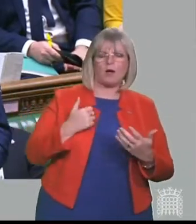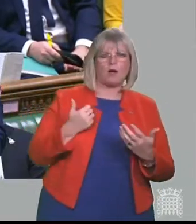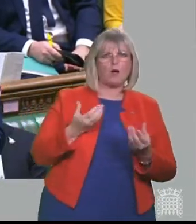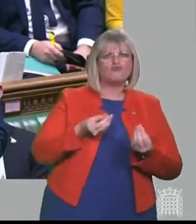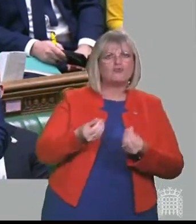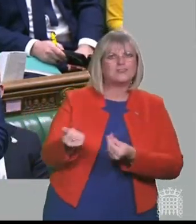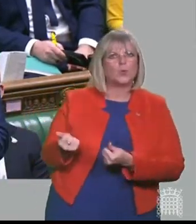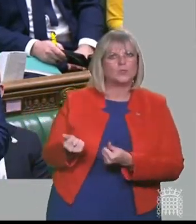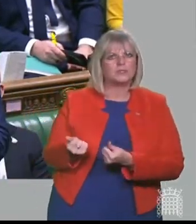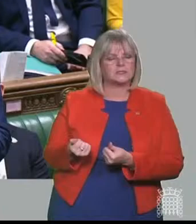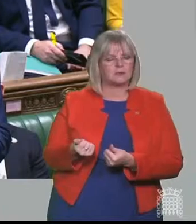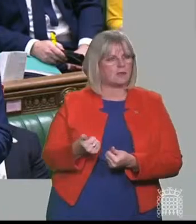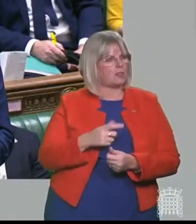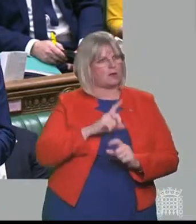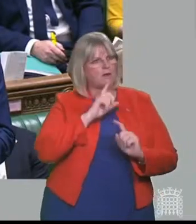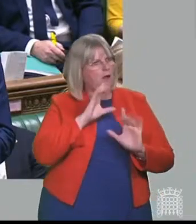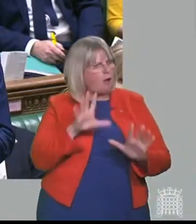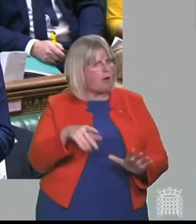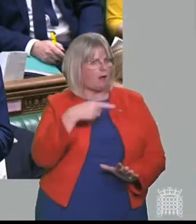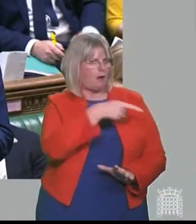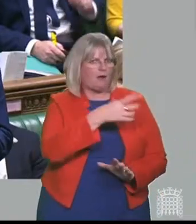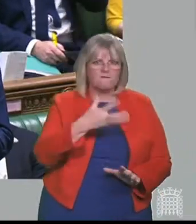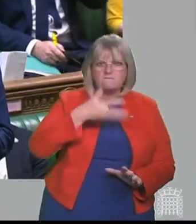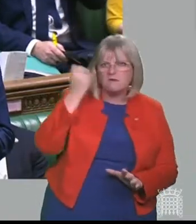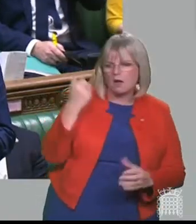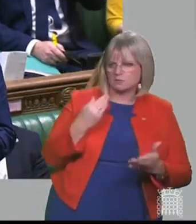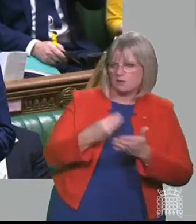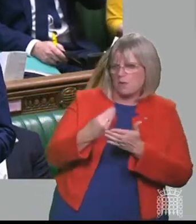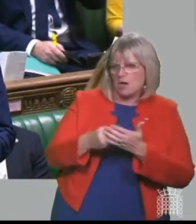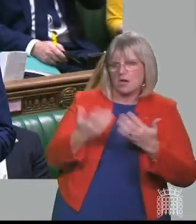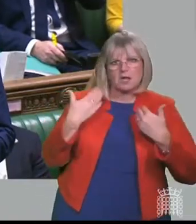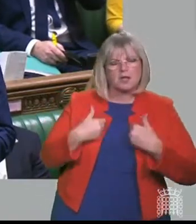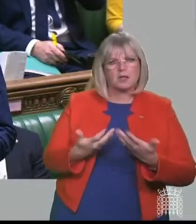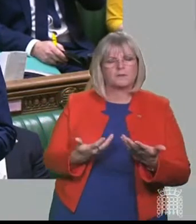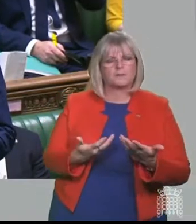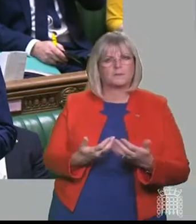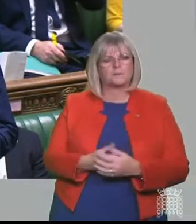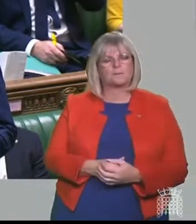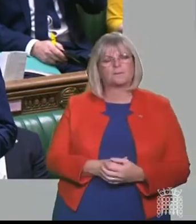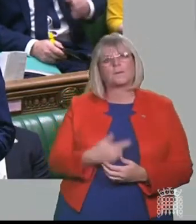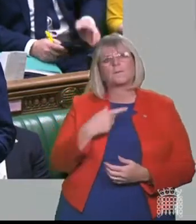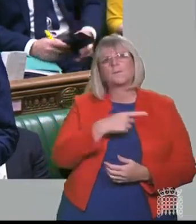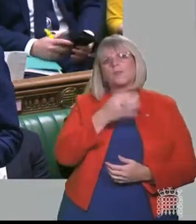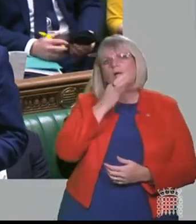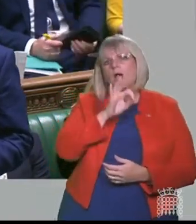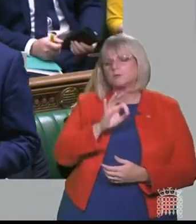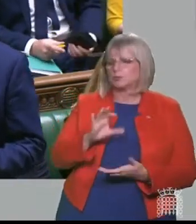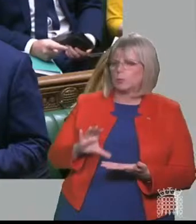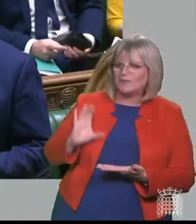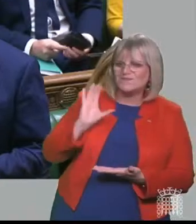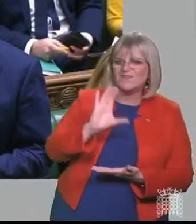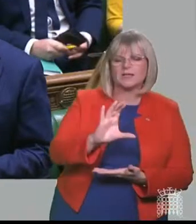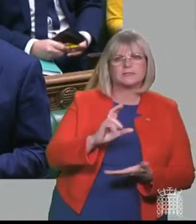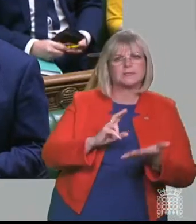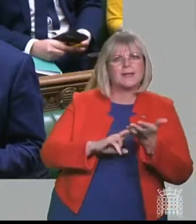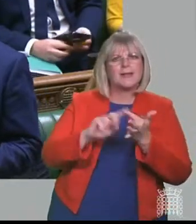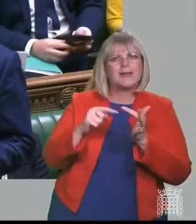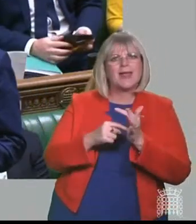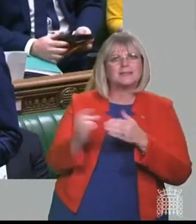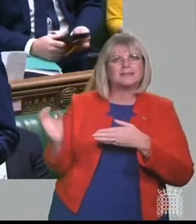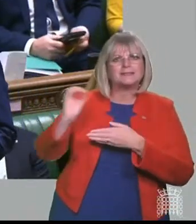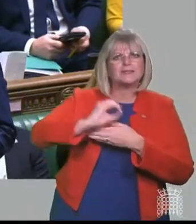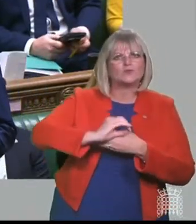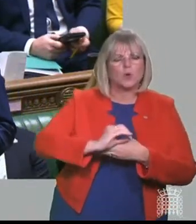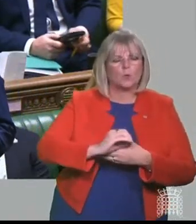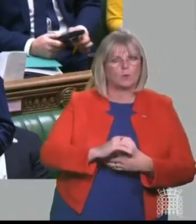miraculously riches are found. We asked them to invest in net zero, and he's made some announcements today. But again, when you work down all of his